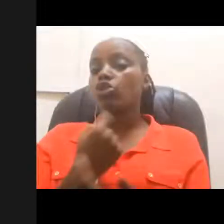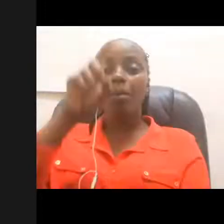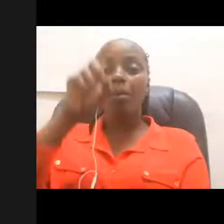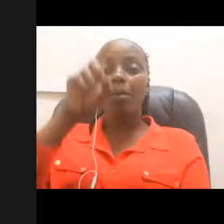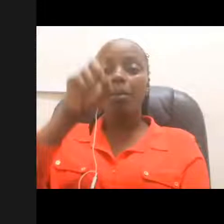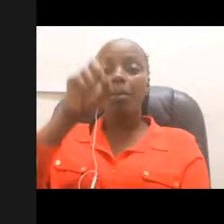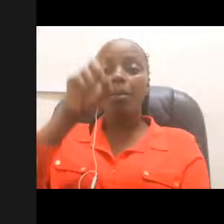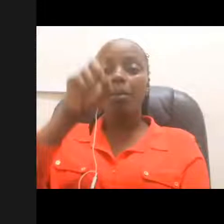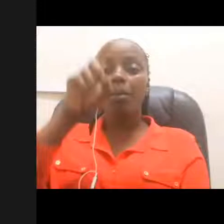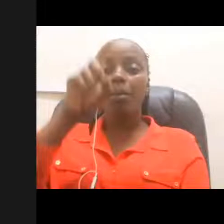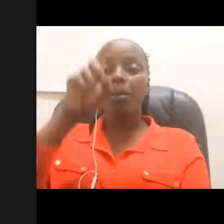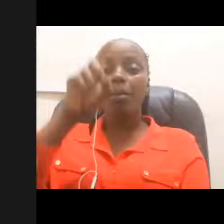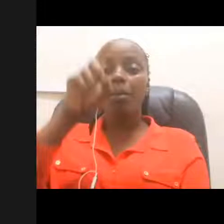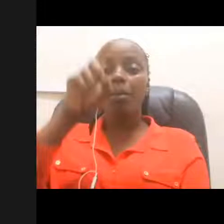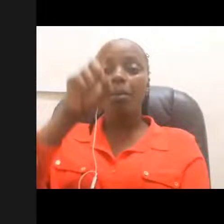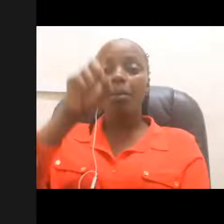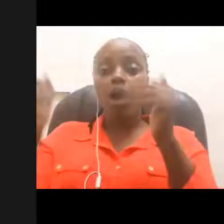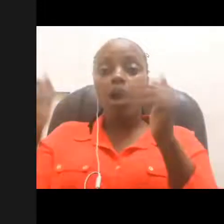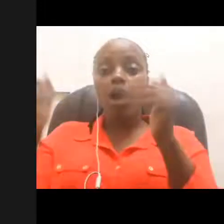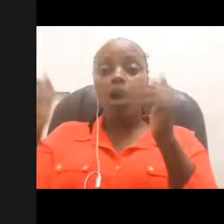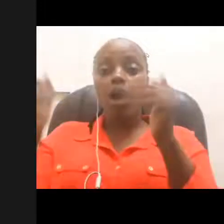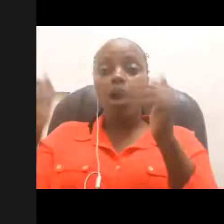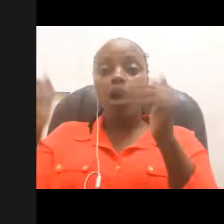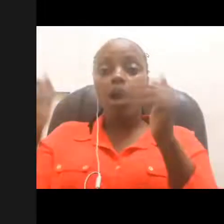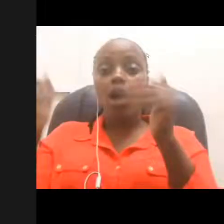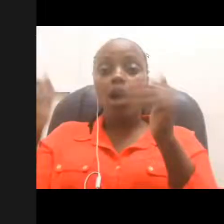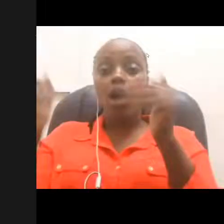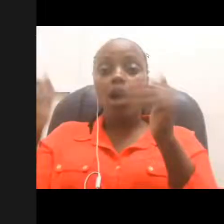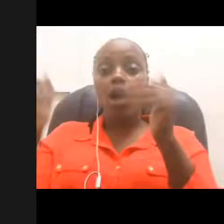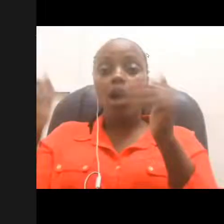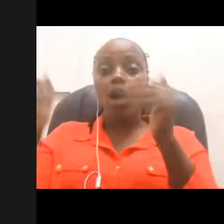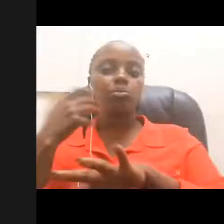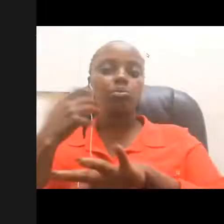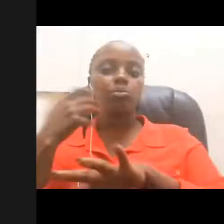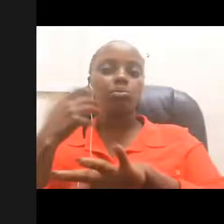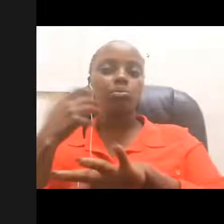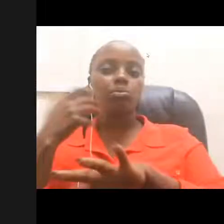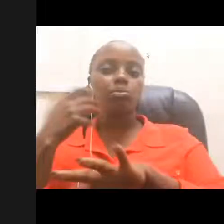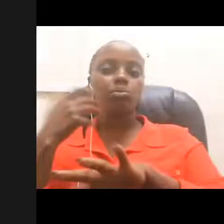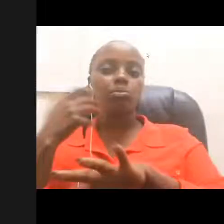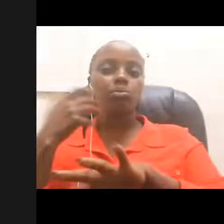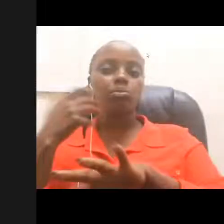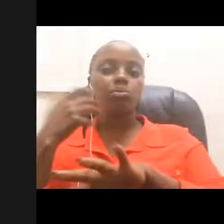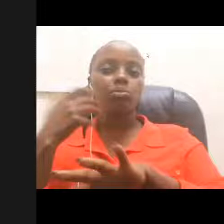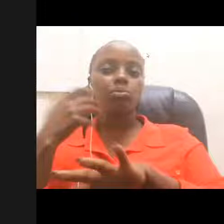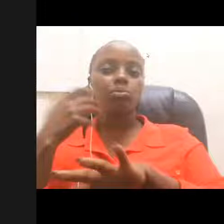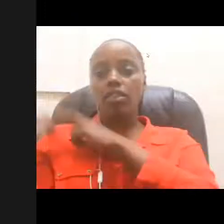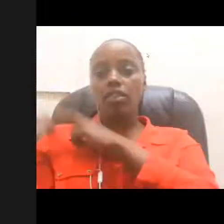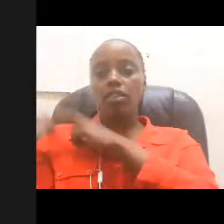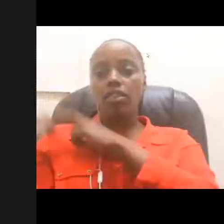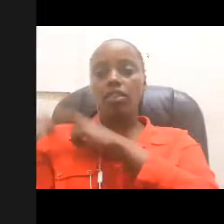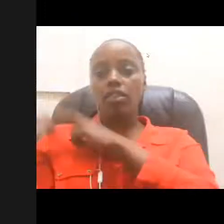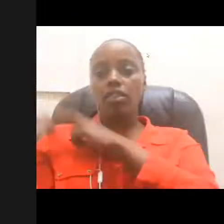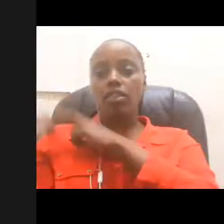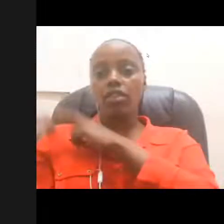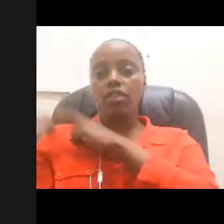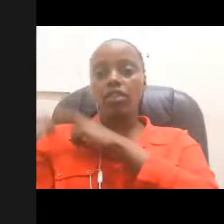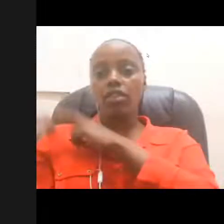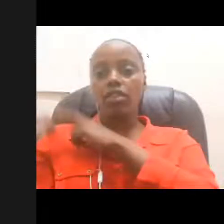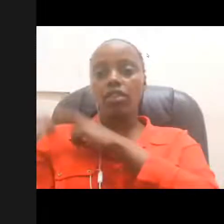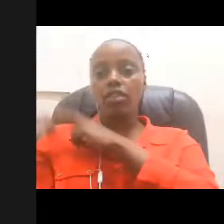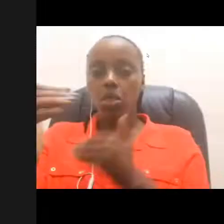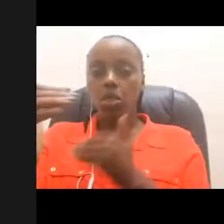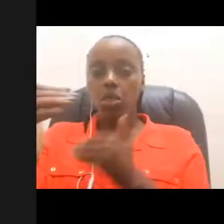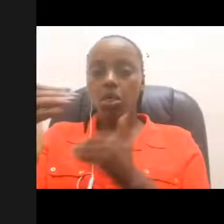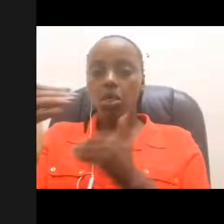creative ways of safeguarding children in these difficult times, and also look at the role of children going forward after the